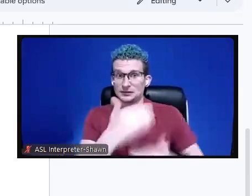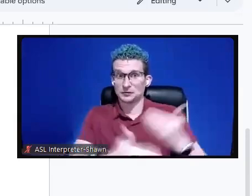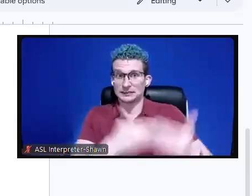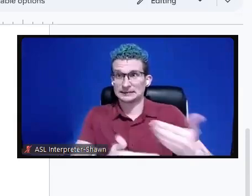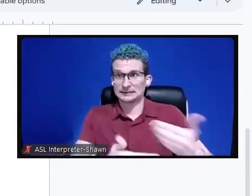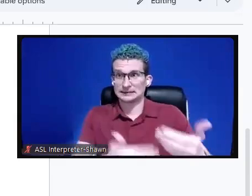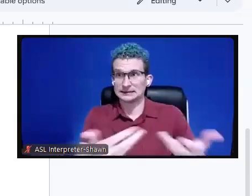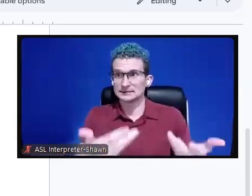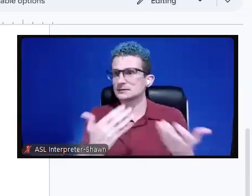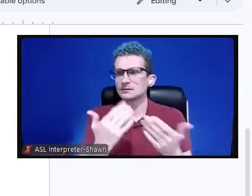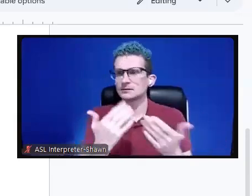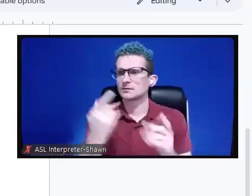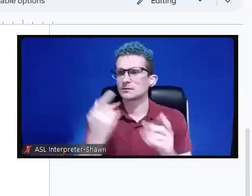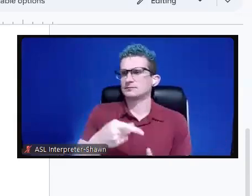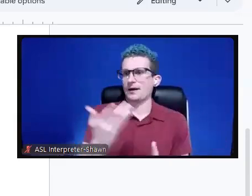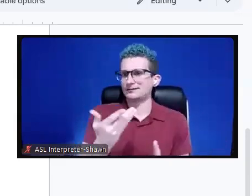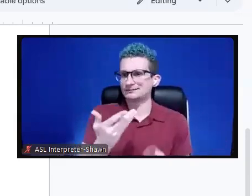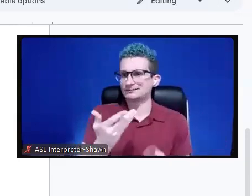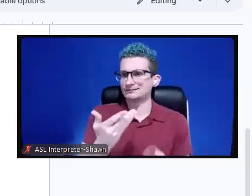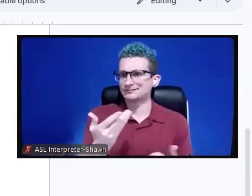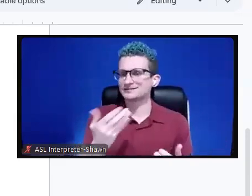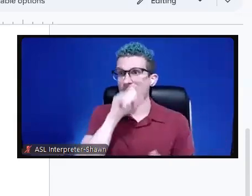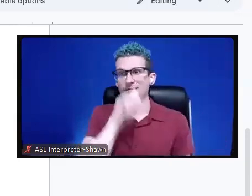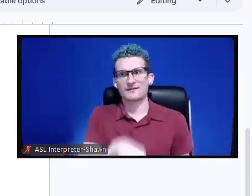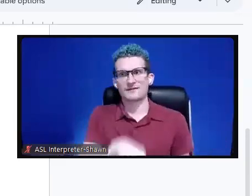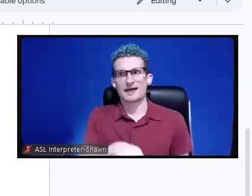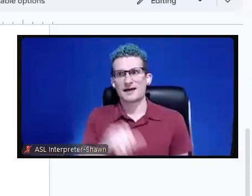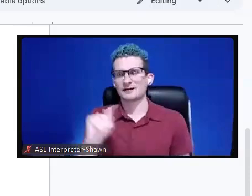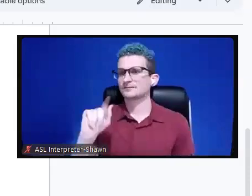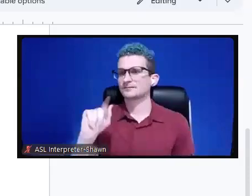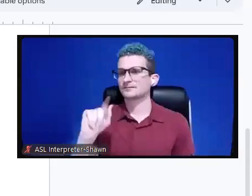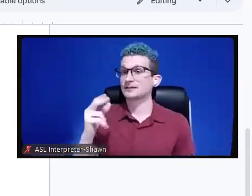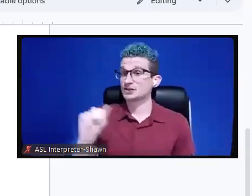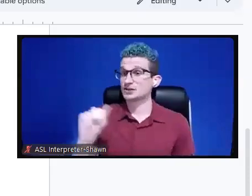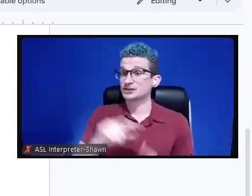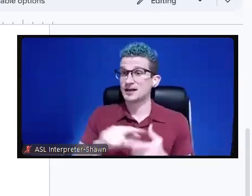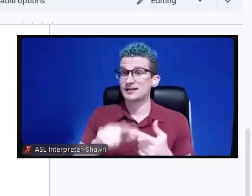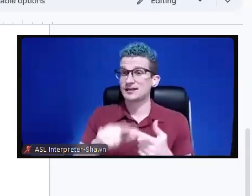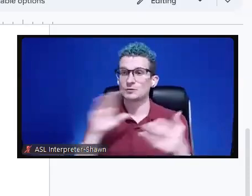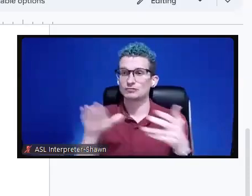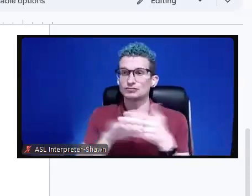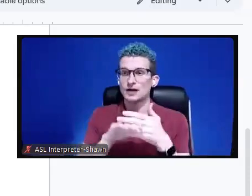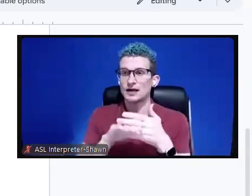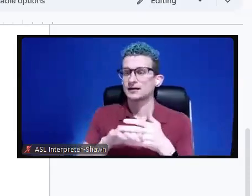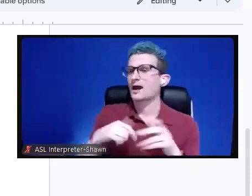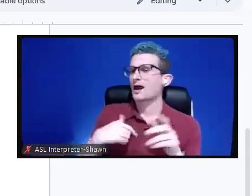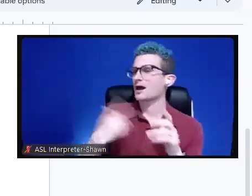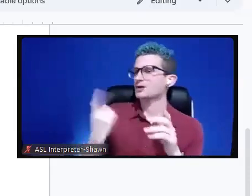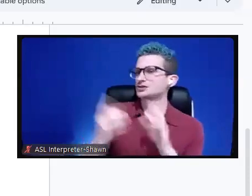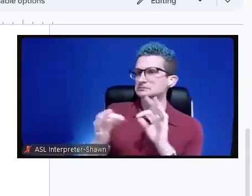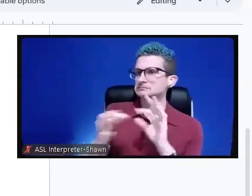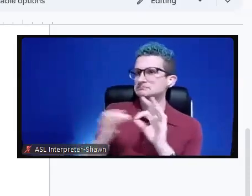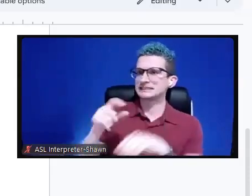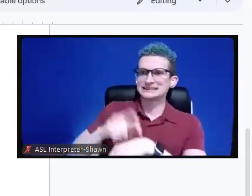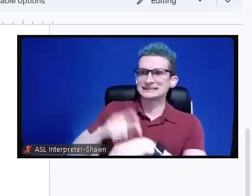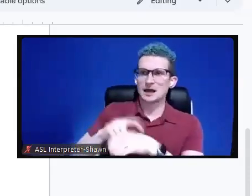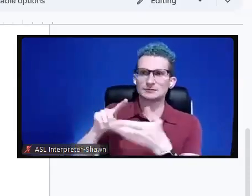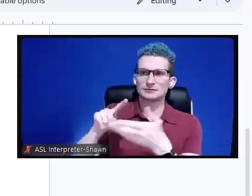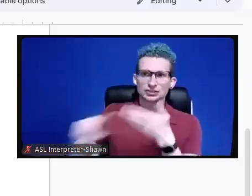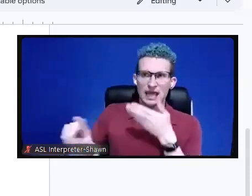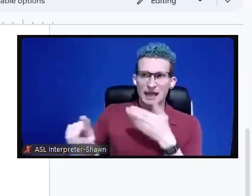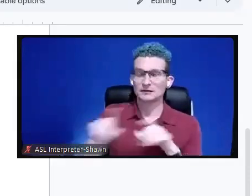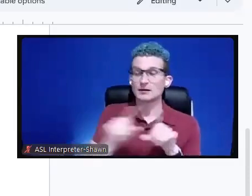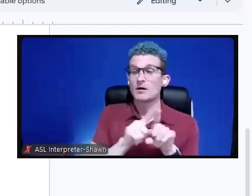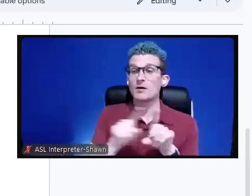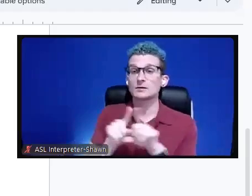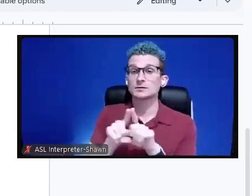to do that. Tasha, and then we'll move forward. We'll get a little break. I was just gonna say time check. And also I'm gonna just